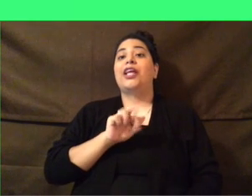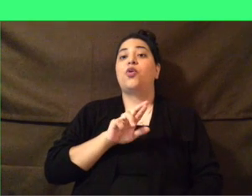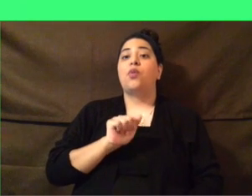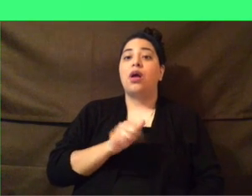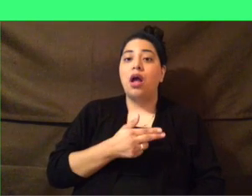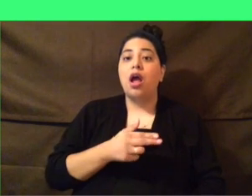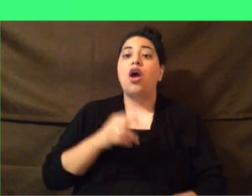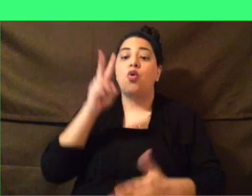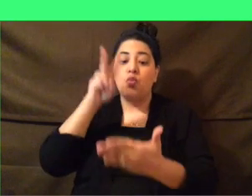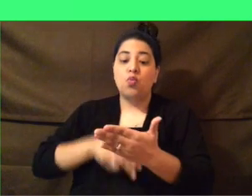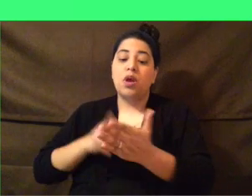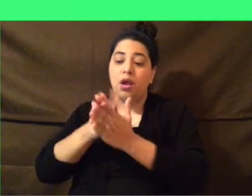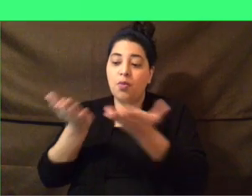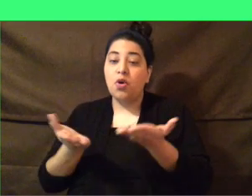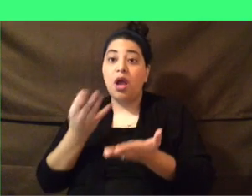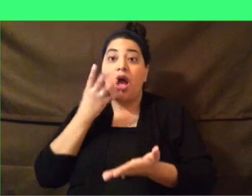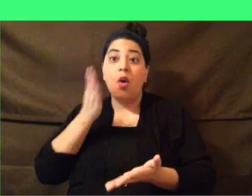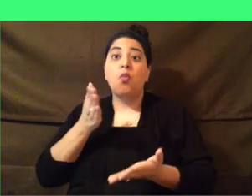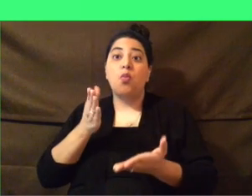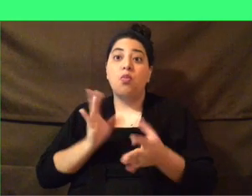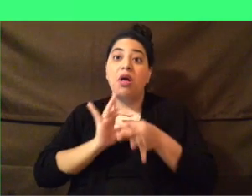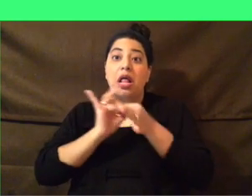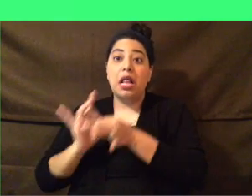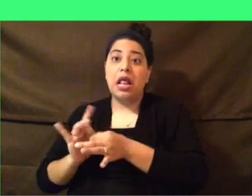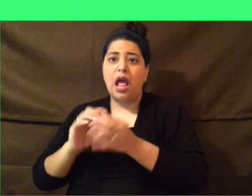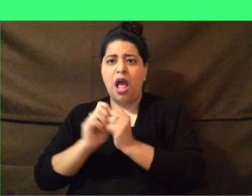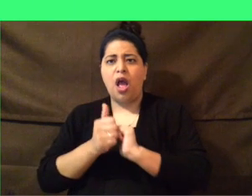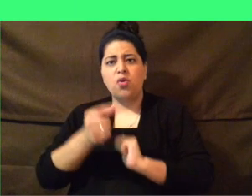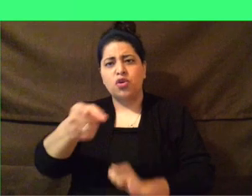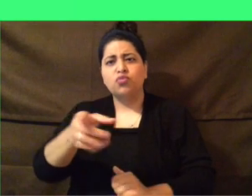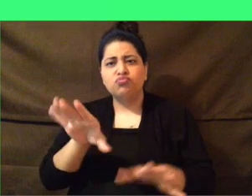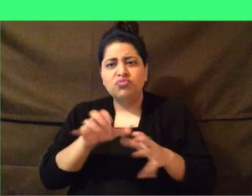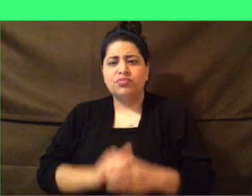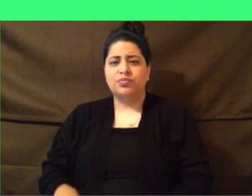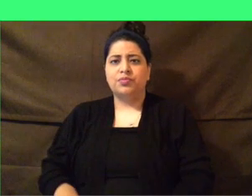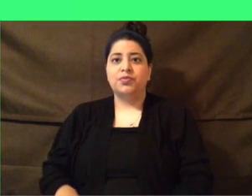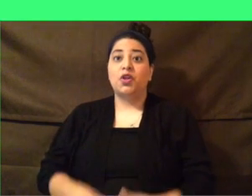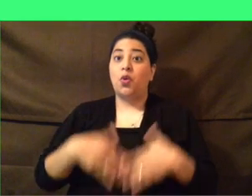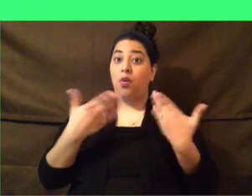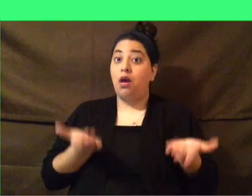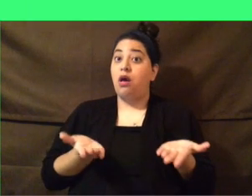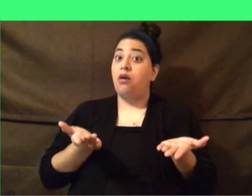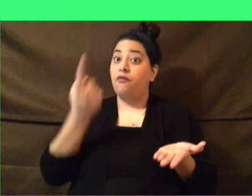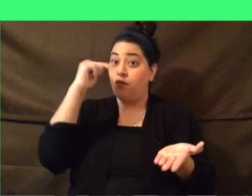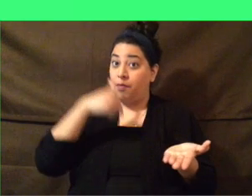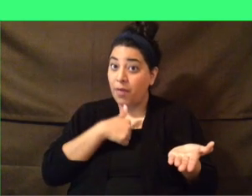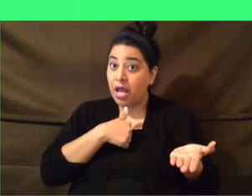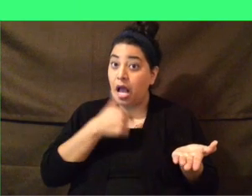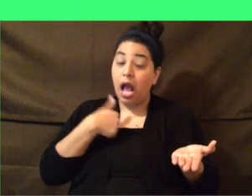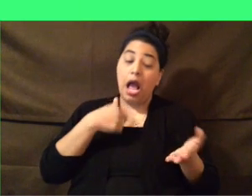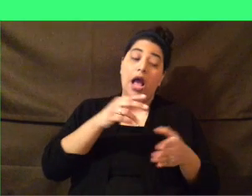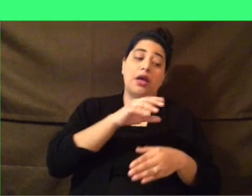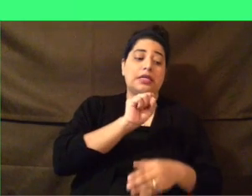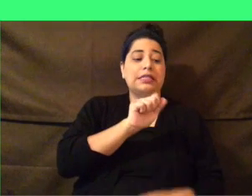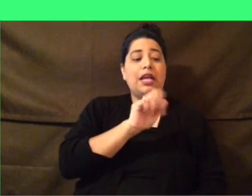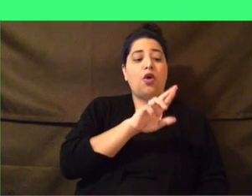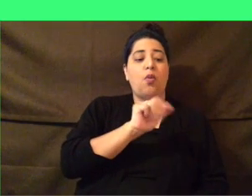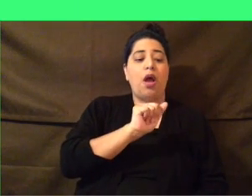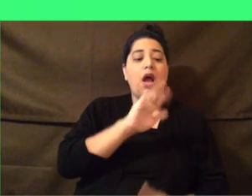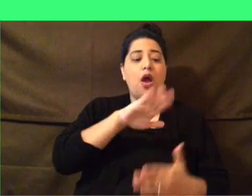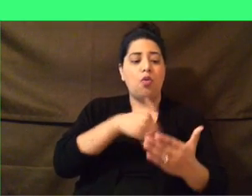have 2 independent clauses and I'm going to join them. How would you join them? Well, here's what I